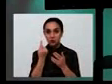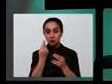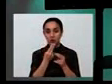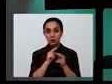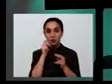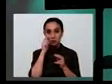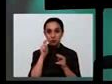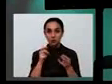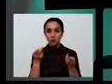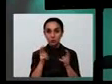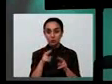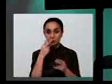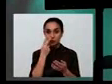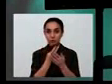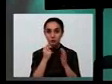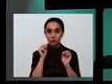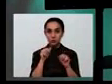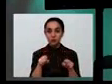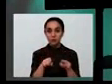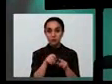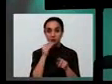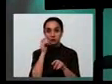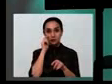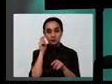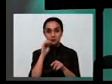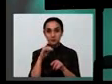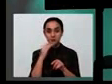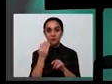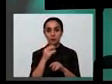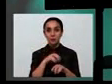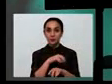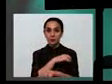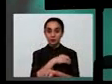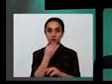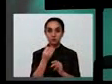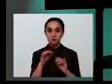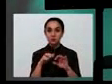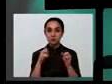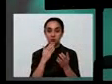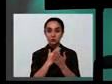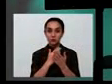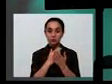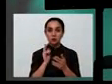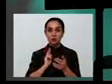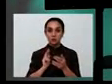Xitoy qolganligini ko'rishimiz mumkin ekan. Demak, o'sha Xitoy kommunistik partiyasi egallab turganligi